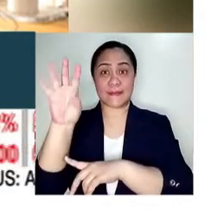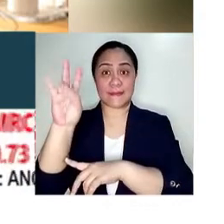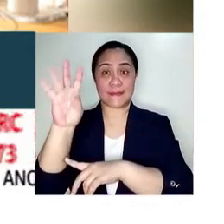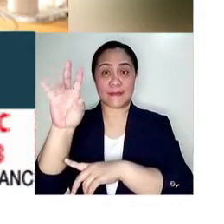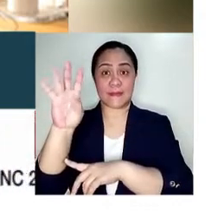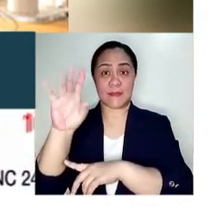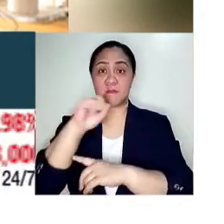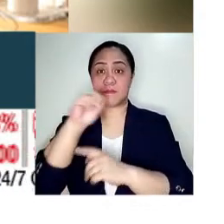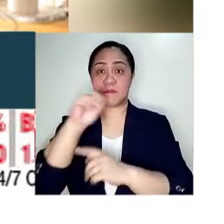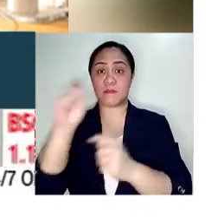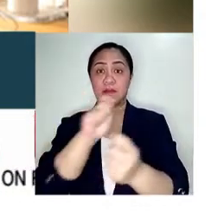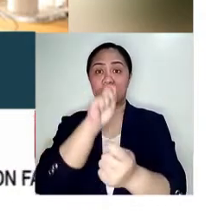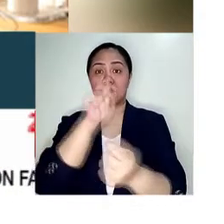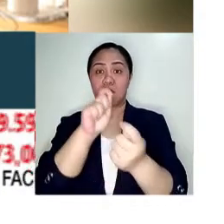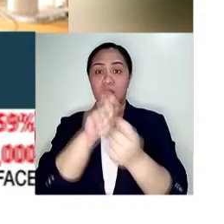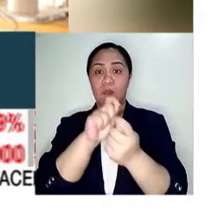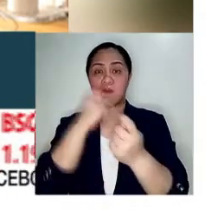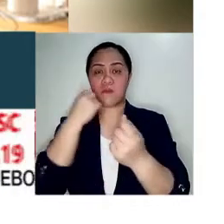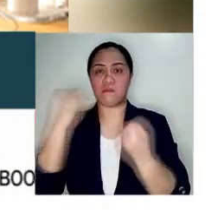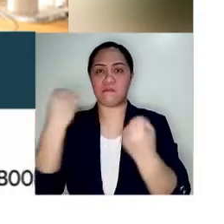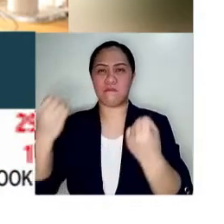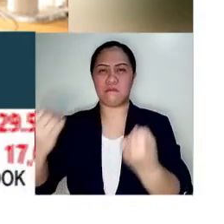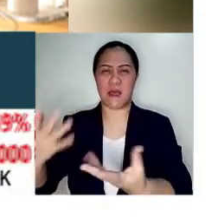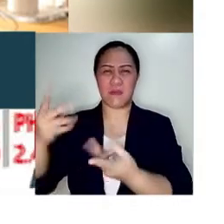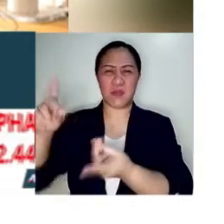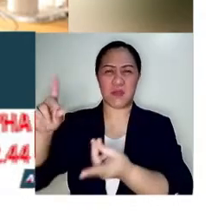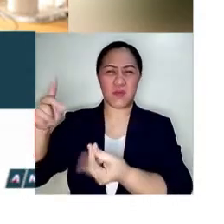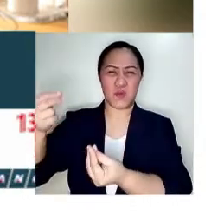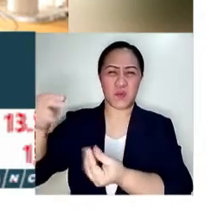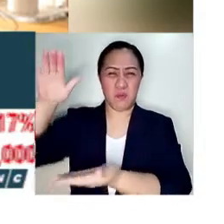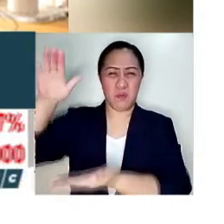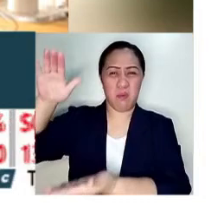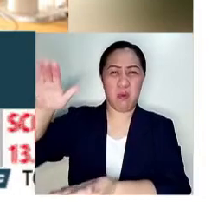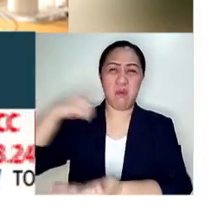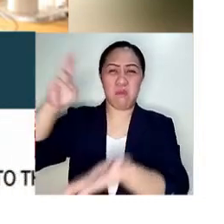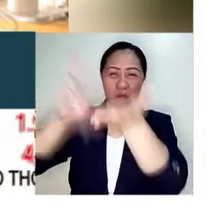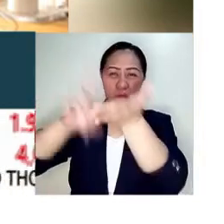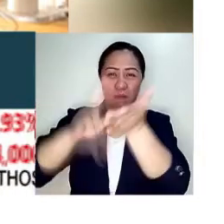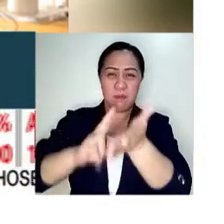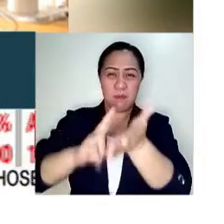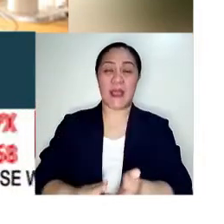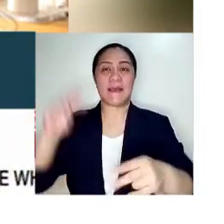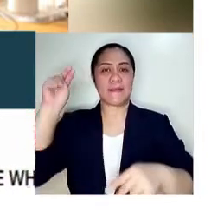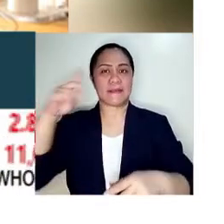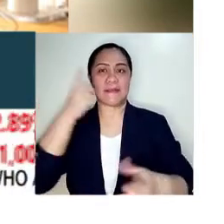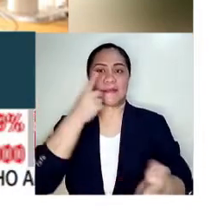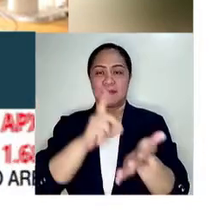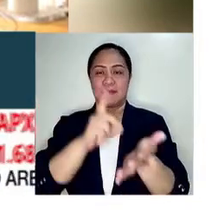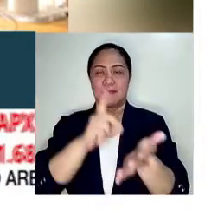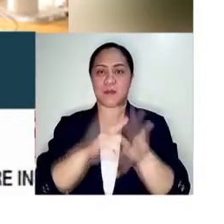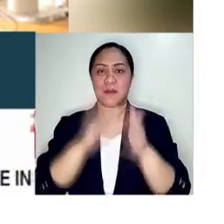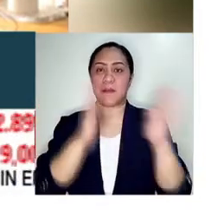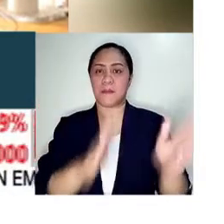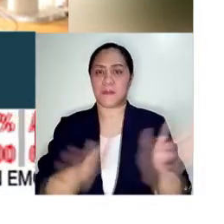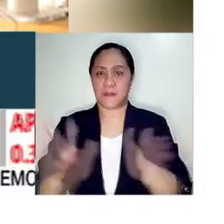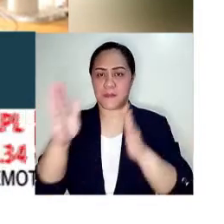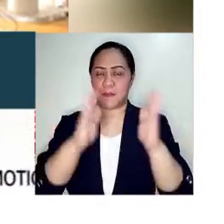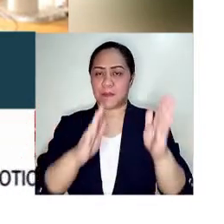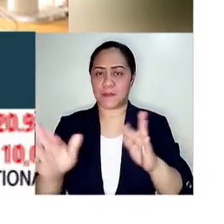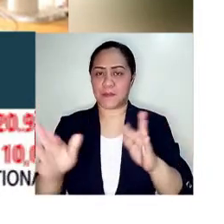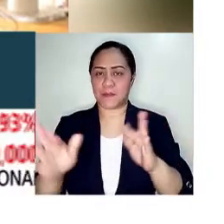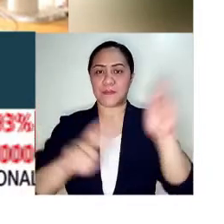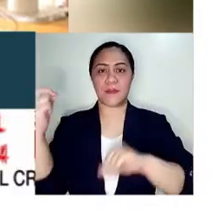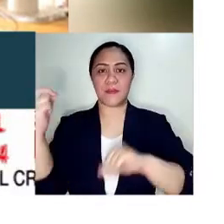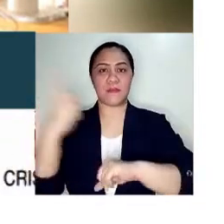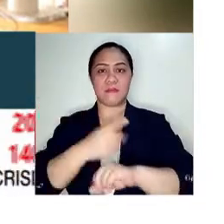the stack of folders he had to sign right away. Of course, all these documents are already pre-prepared by his team days in advance,